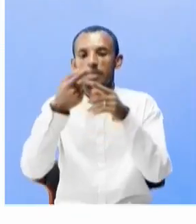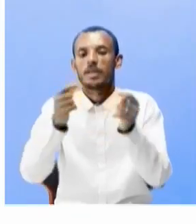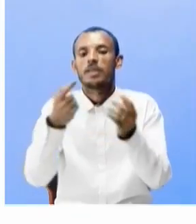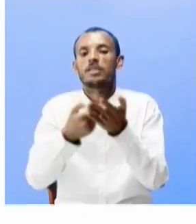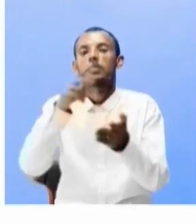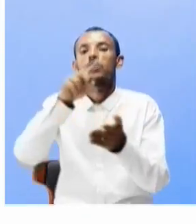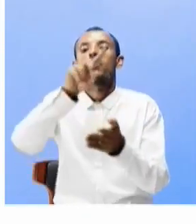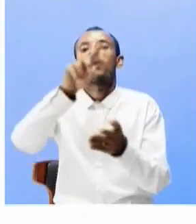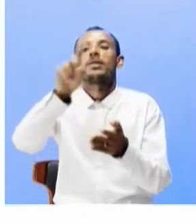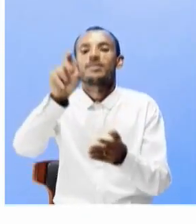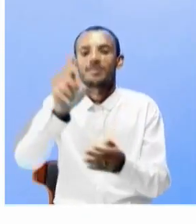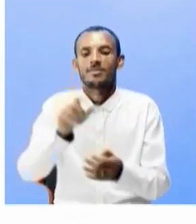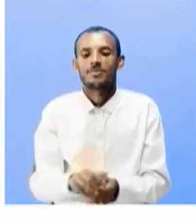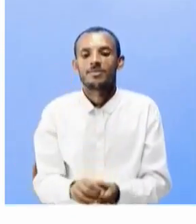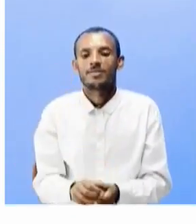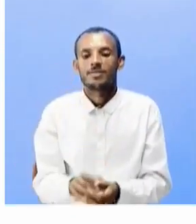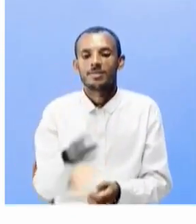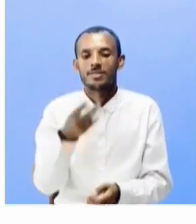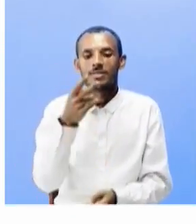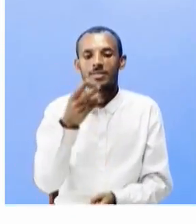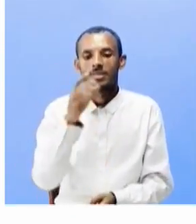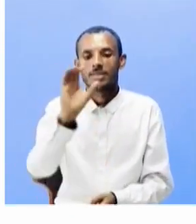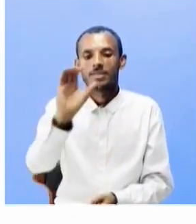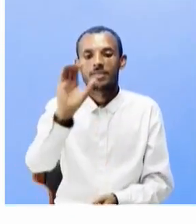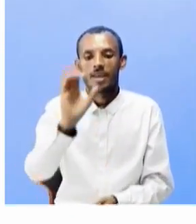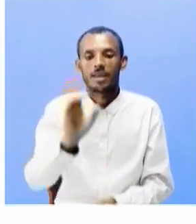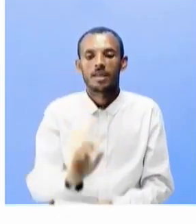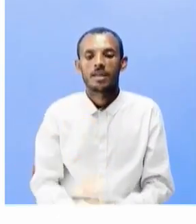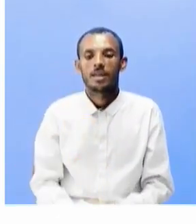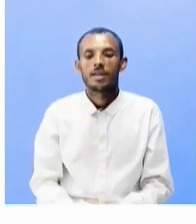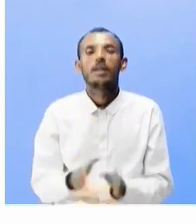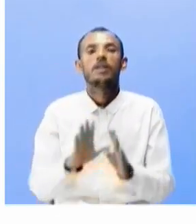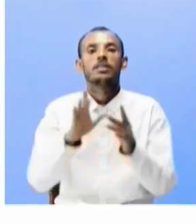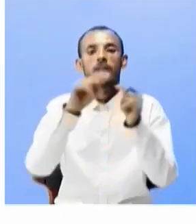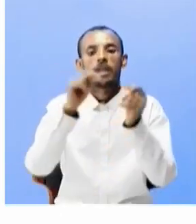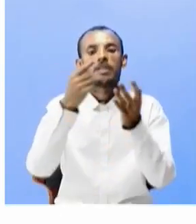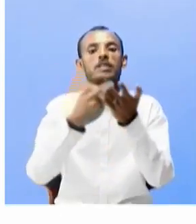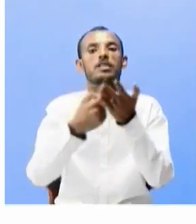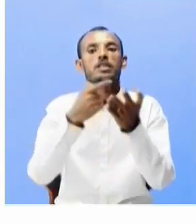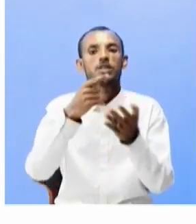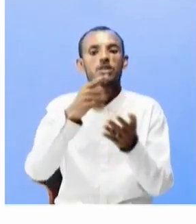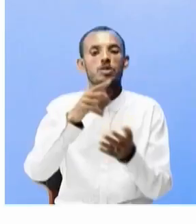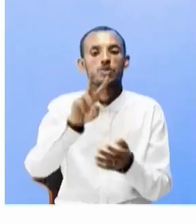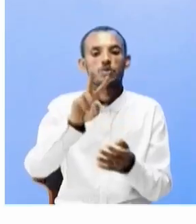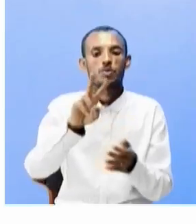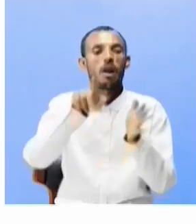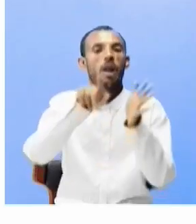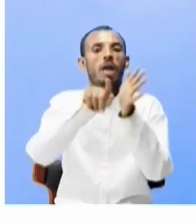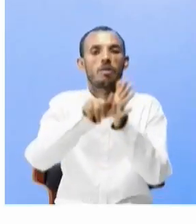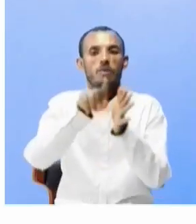question. C, let's try to add these two. Negative